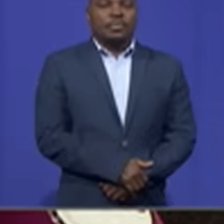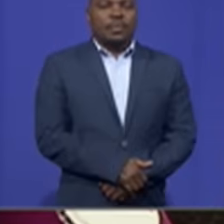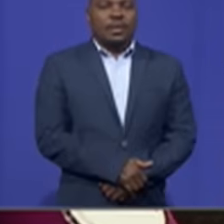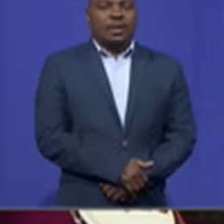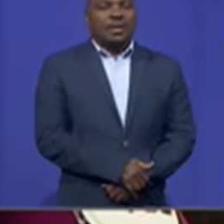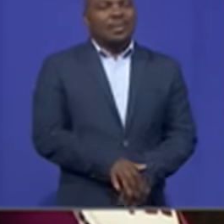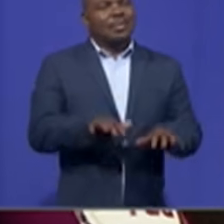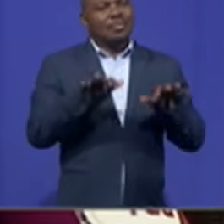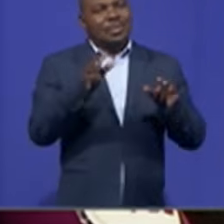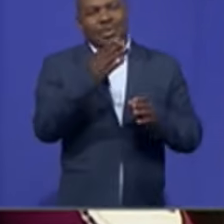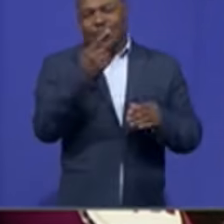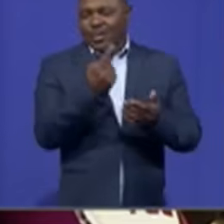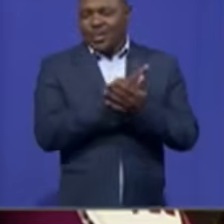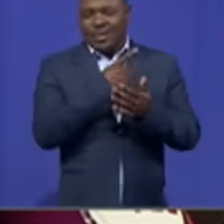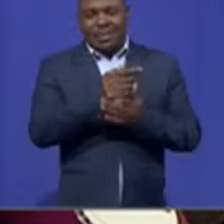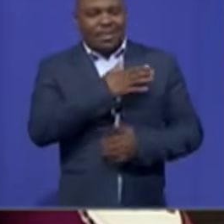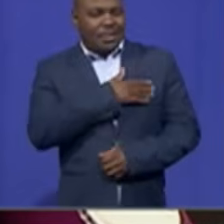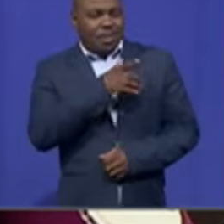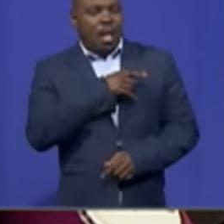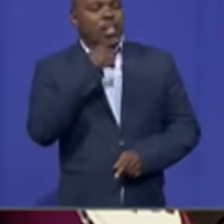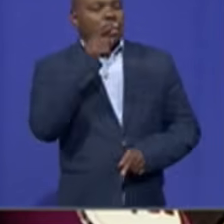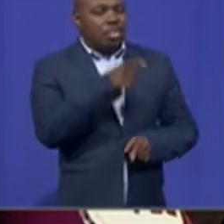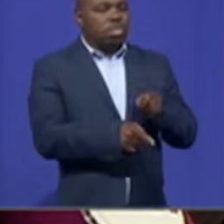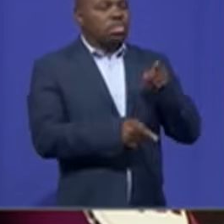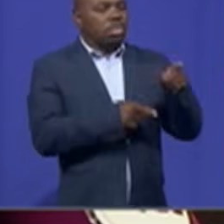People like to criticize for the sake of criticizing,